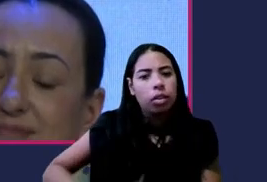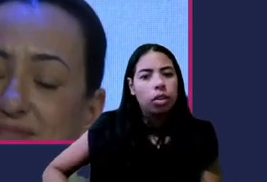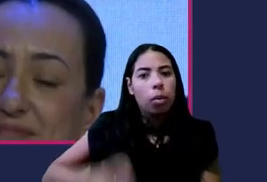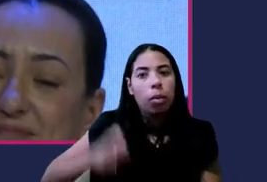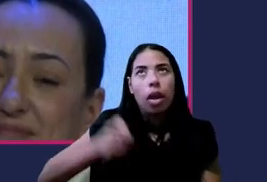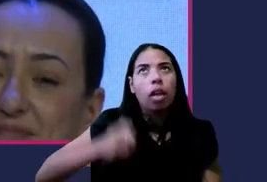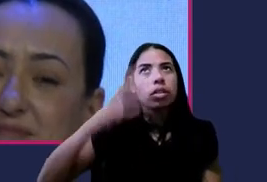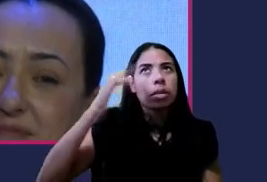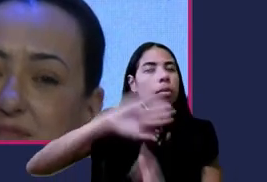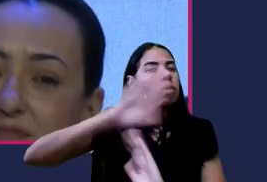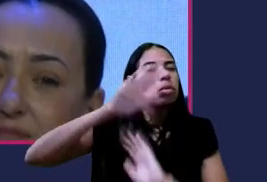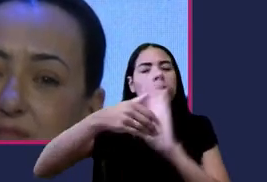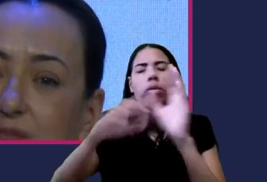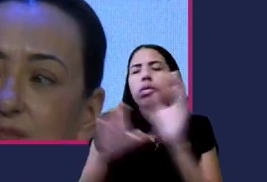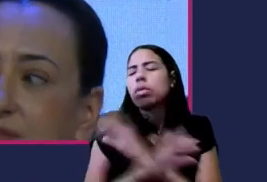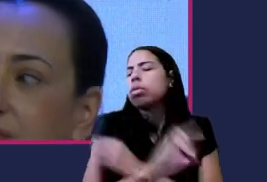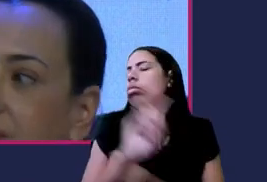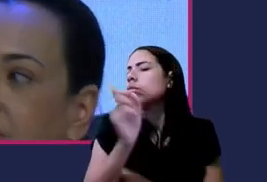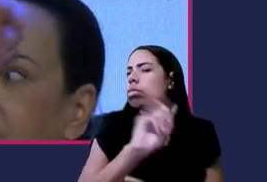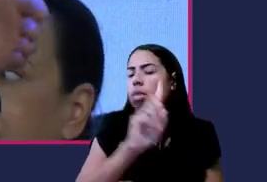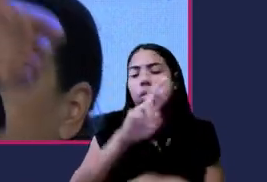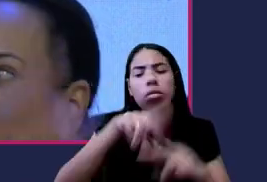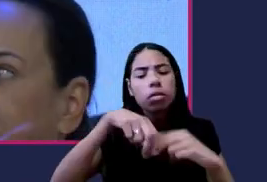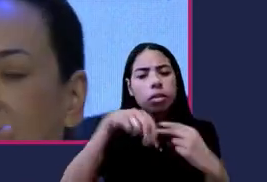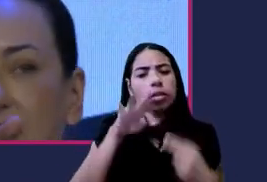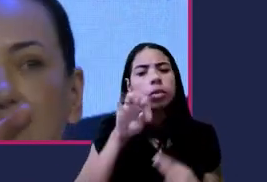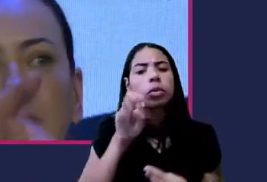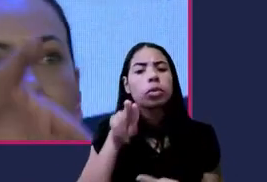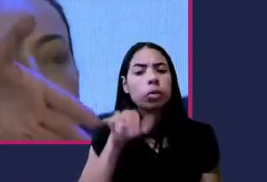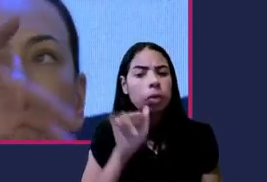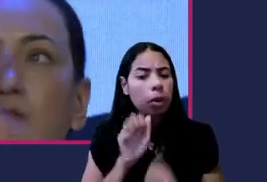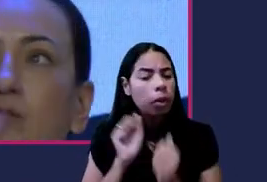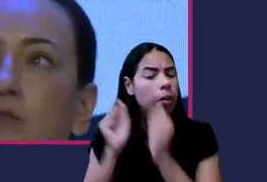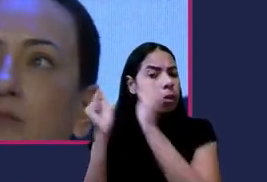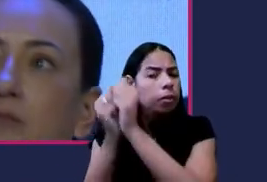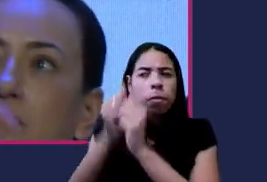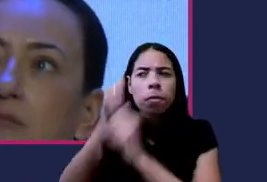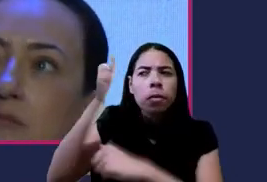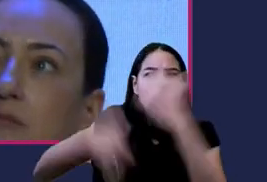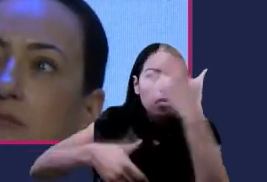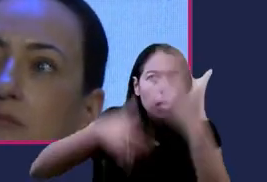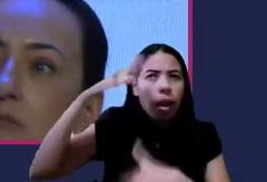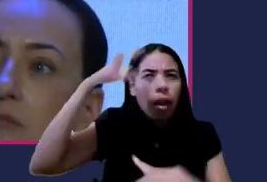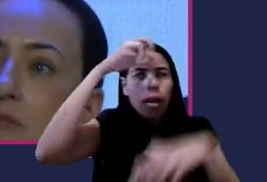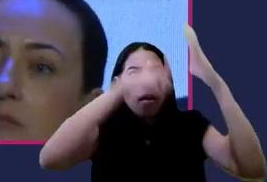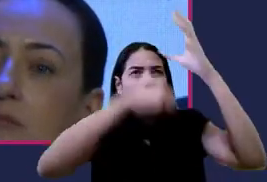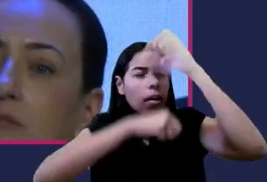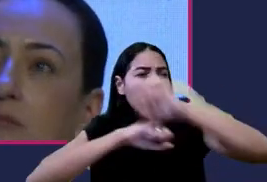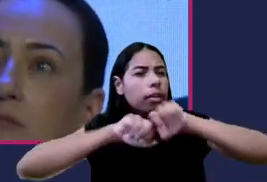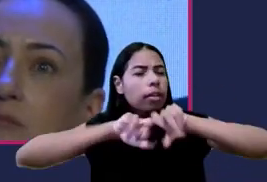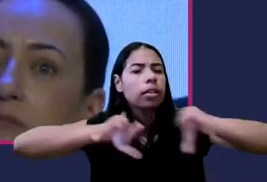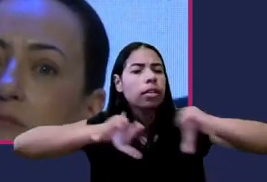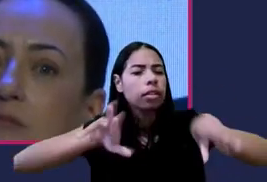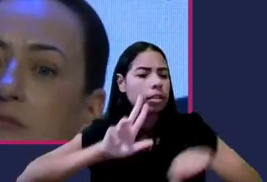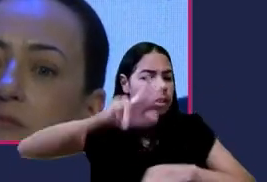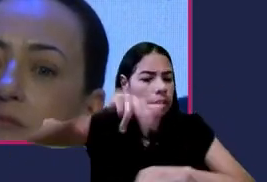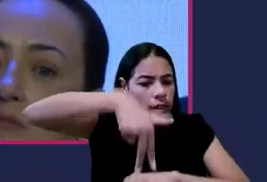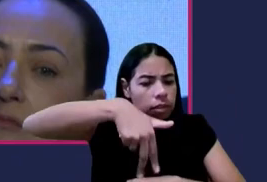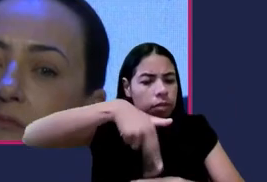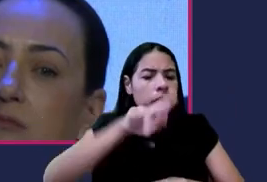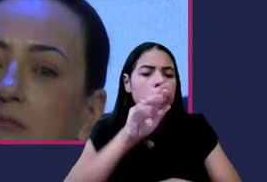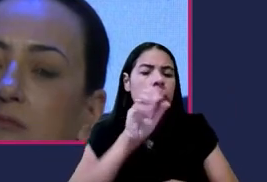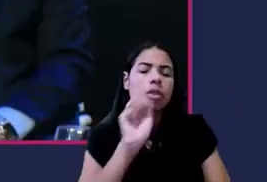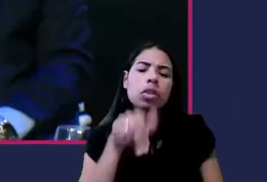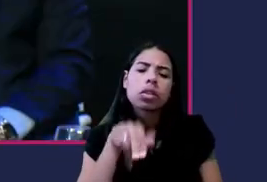society moves forward. Representatives are under no obligation to know everything, but through a parliamentary front